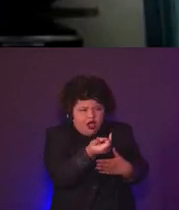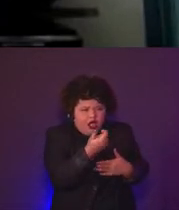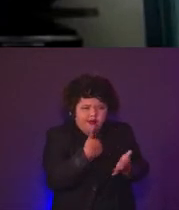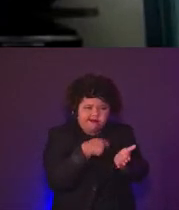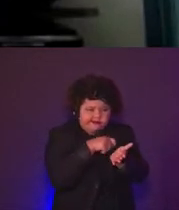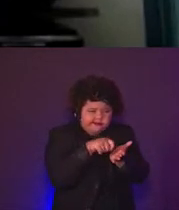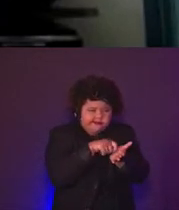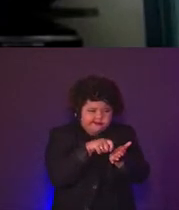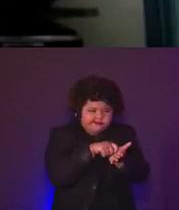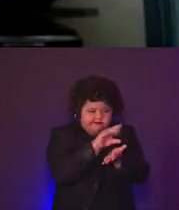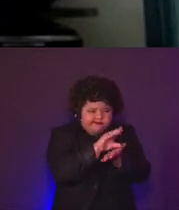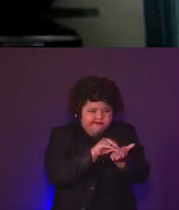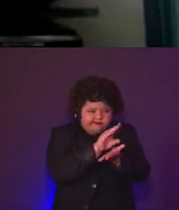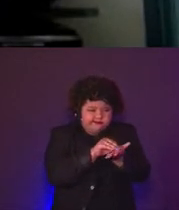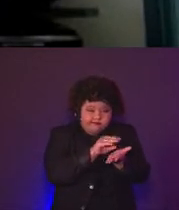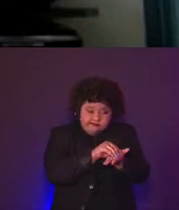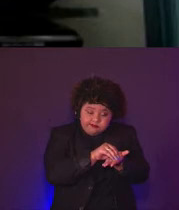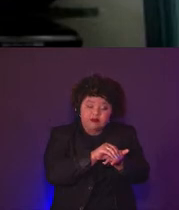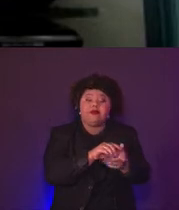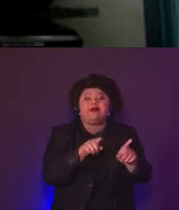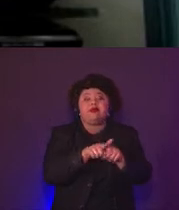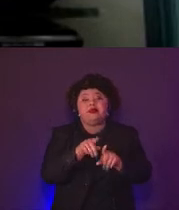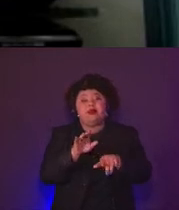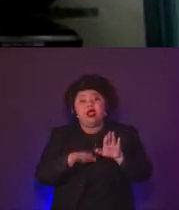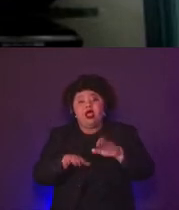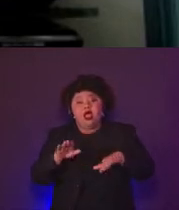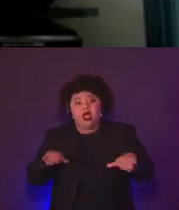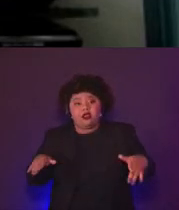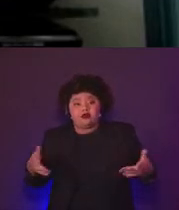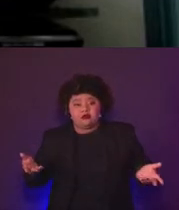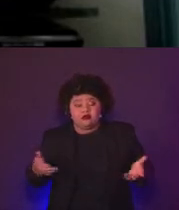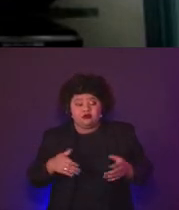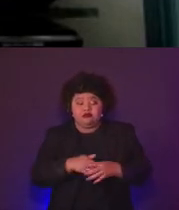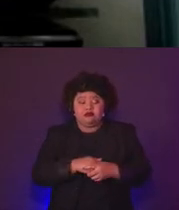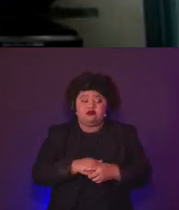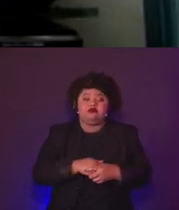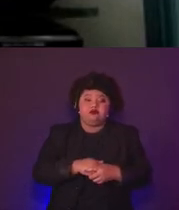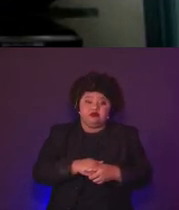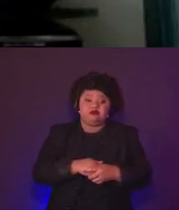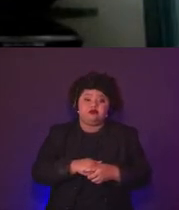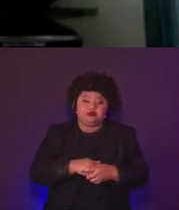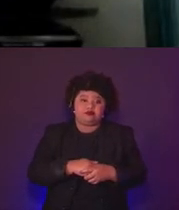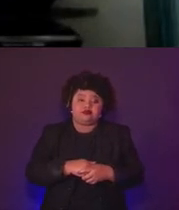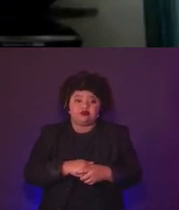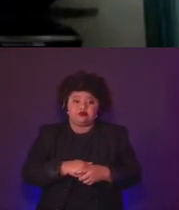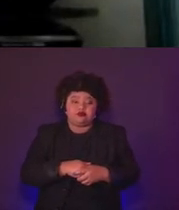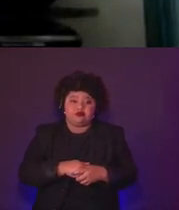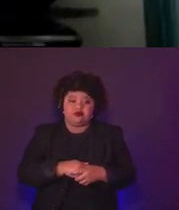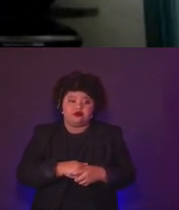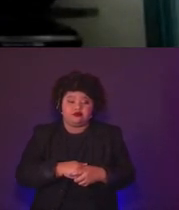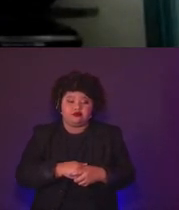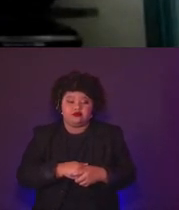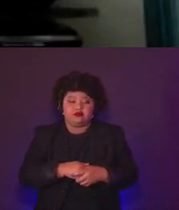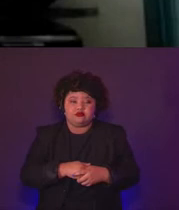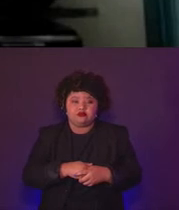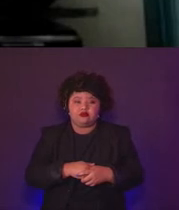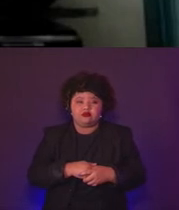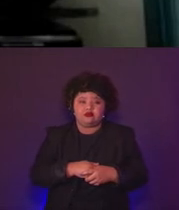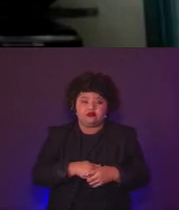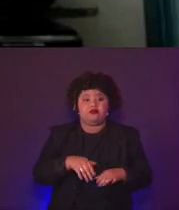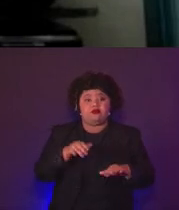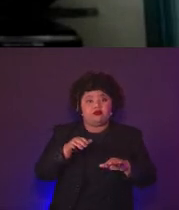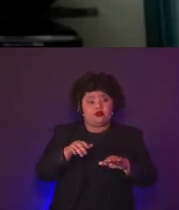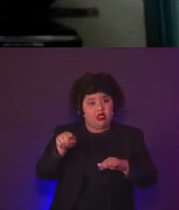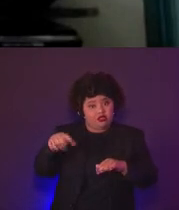that their candidate wouldn't win, even though they thought that person was representative of the state. And that's what drove, I think, Phil, as much as anything, to